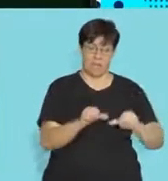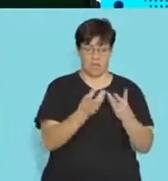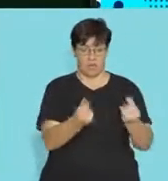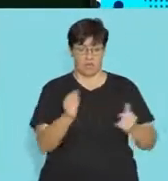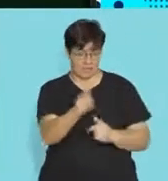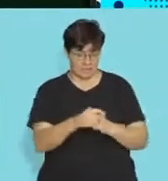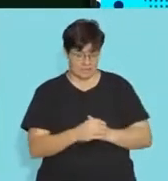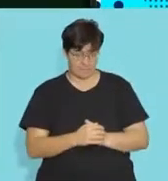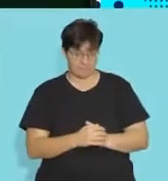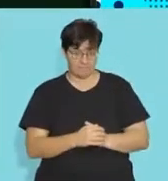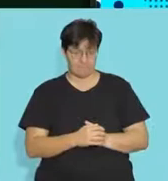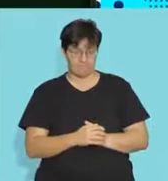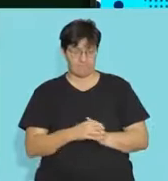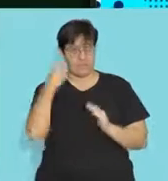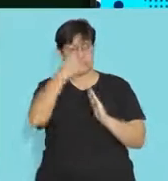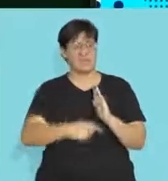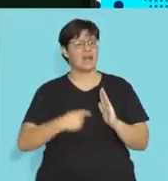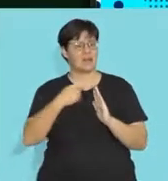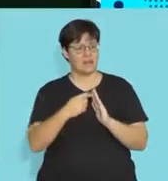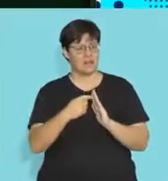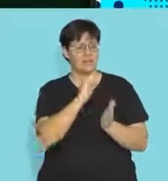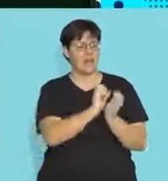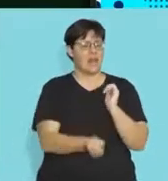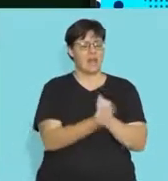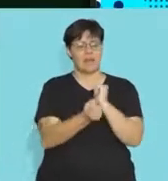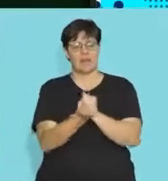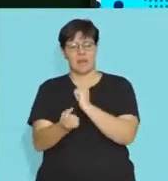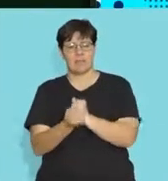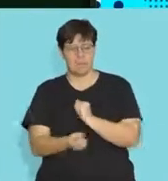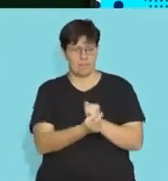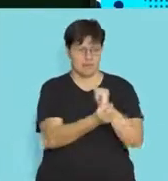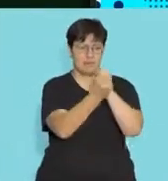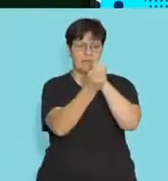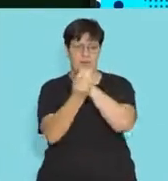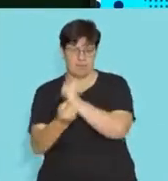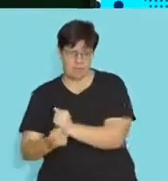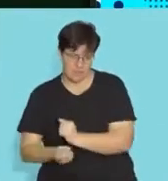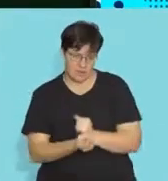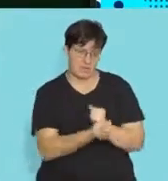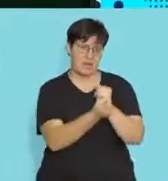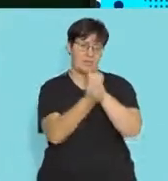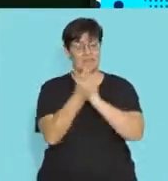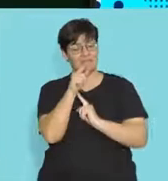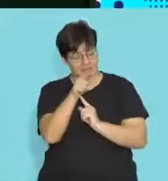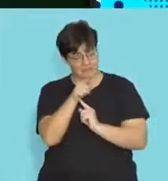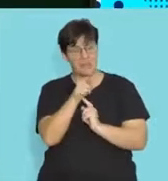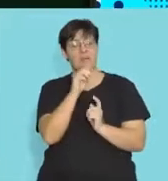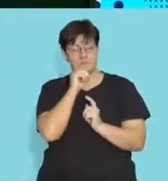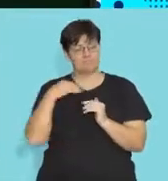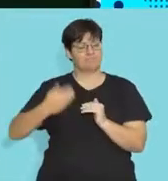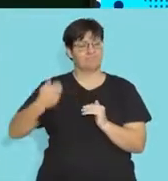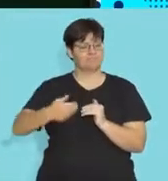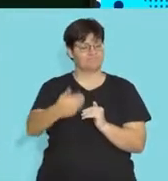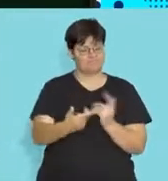earth. So it's important that we recognize that a cycle is a series of events that constantly occurs. And so let's look at that